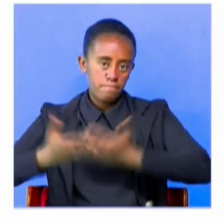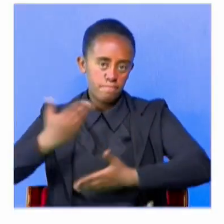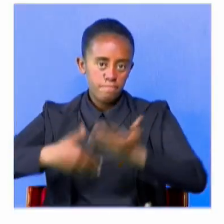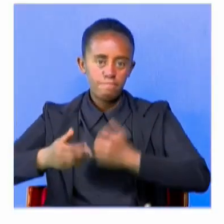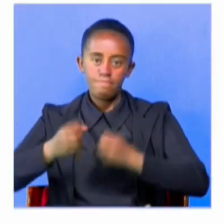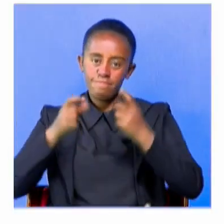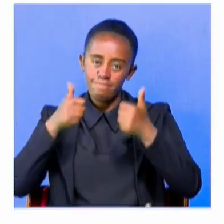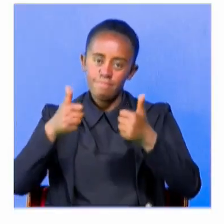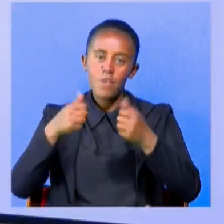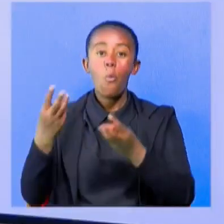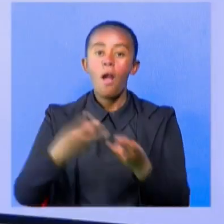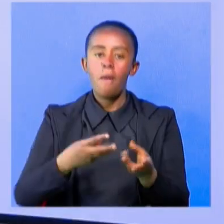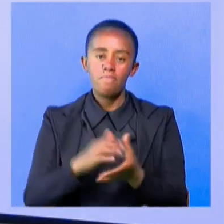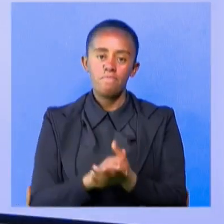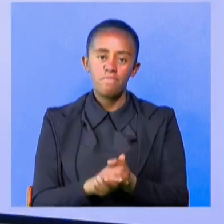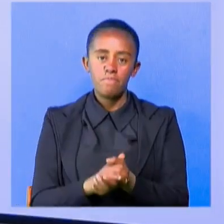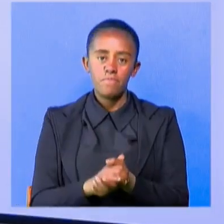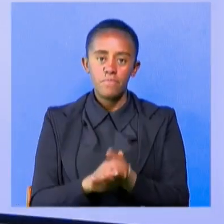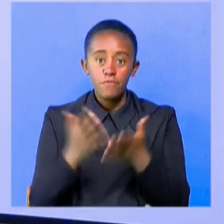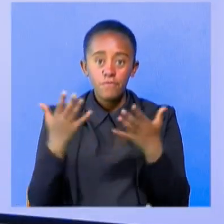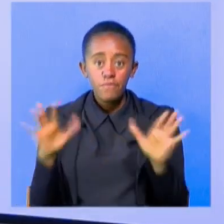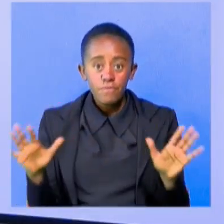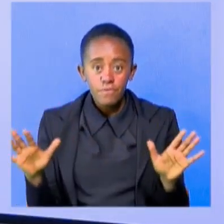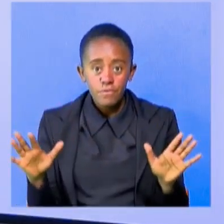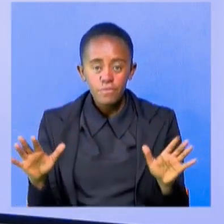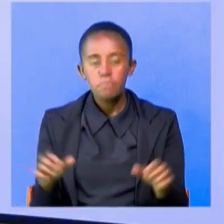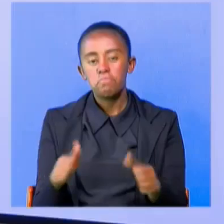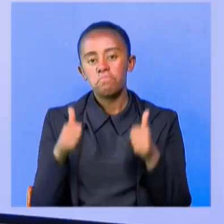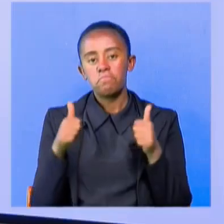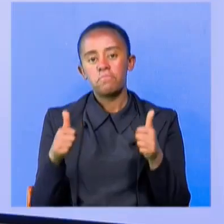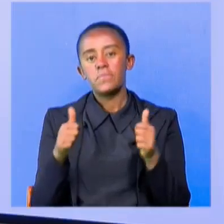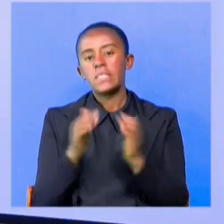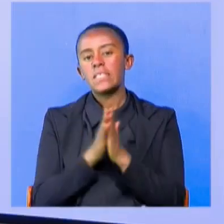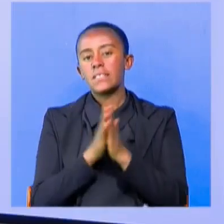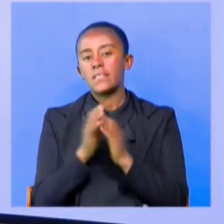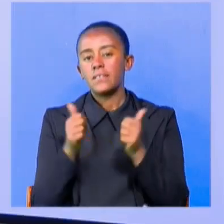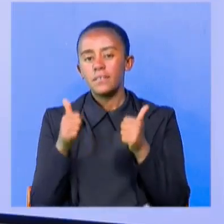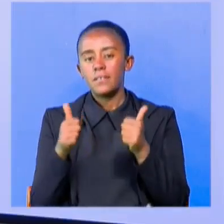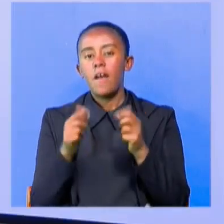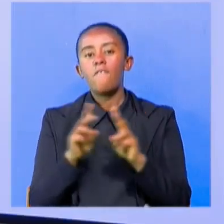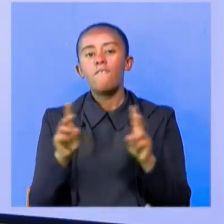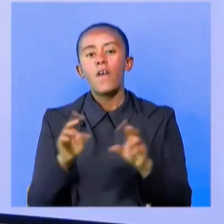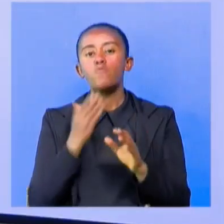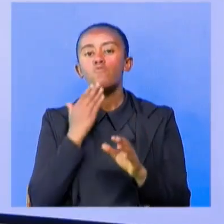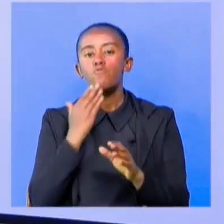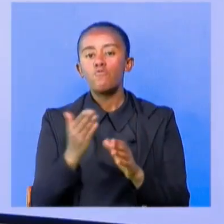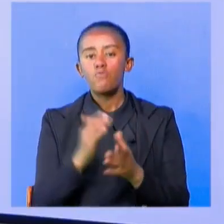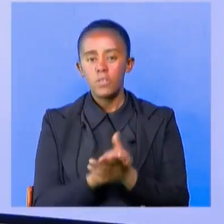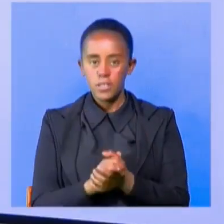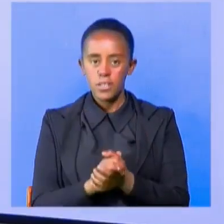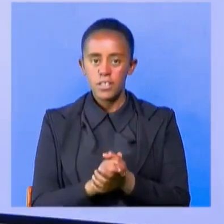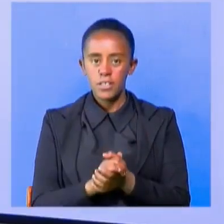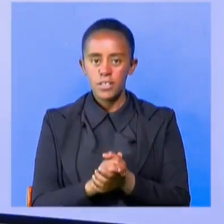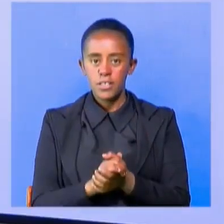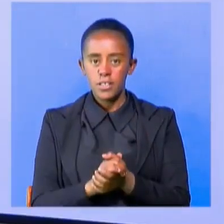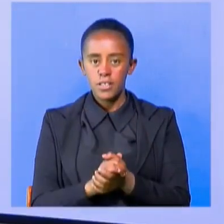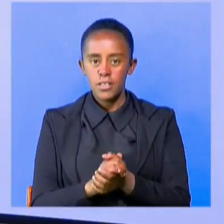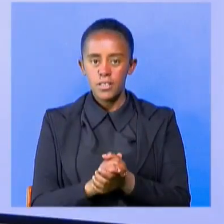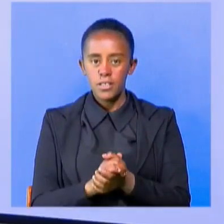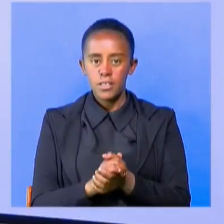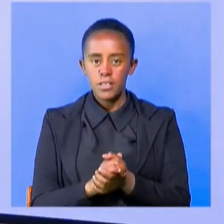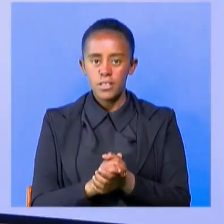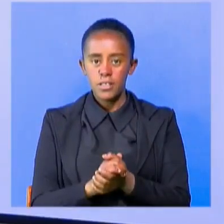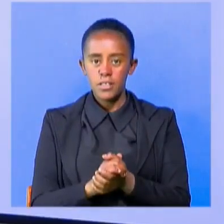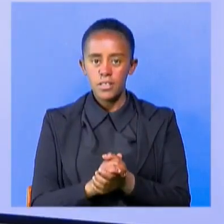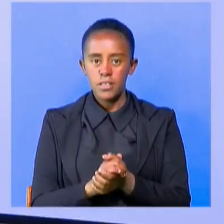You are welcome. Have you done it? That is interesting. Very good. Very good. That's it. So I'm sure that don't forget